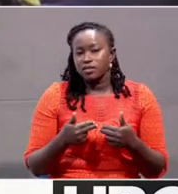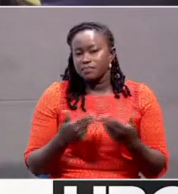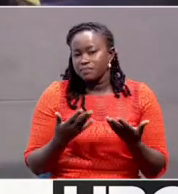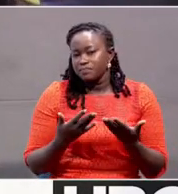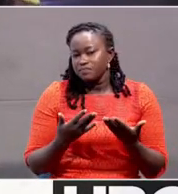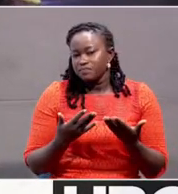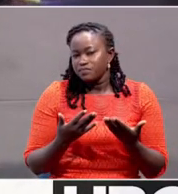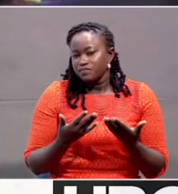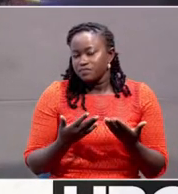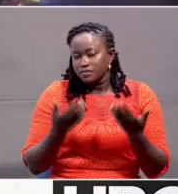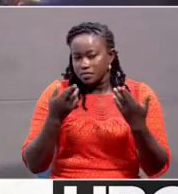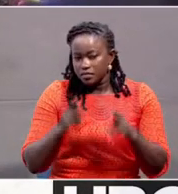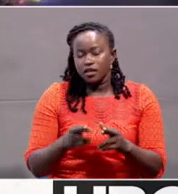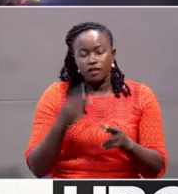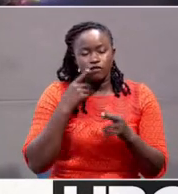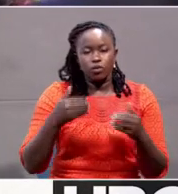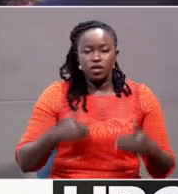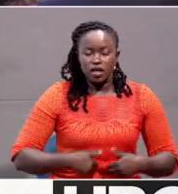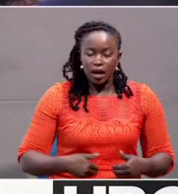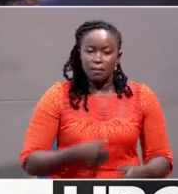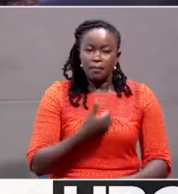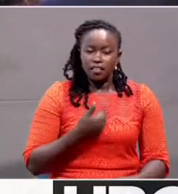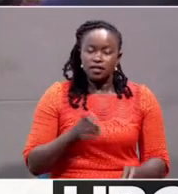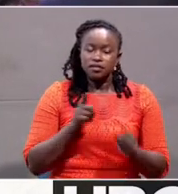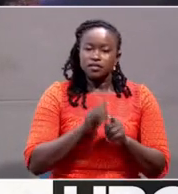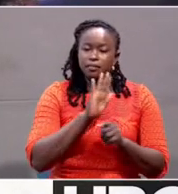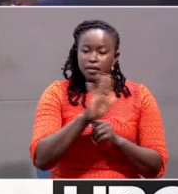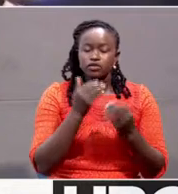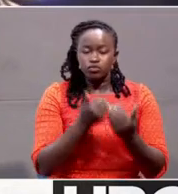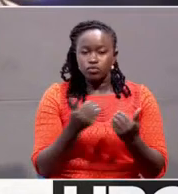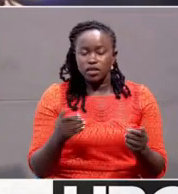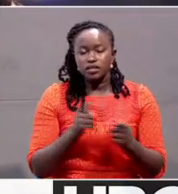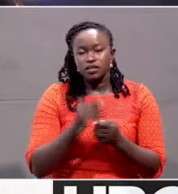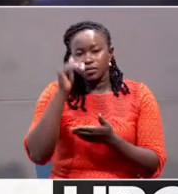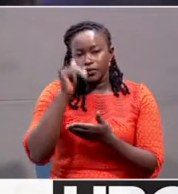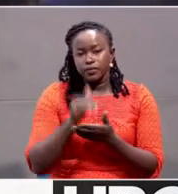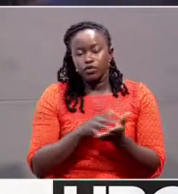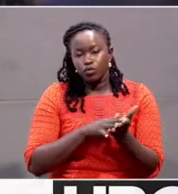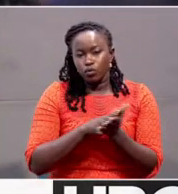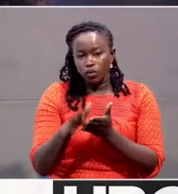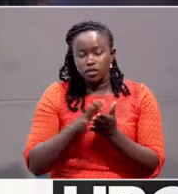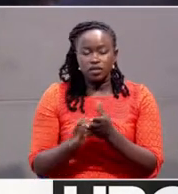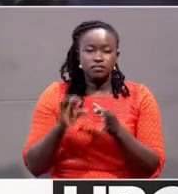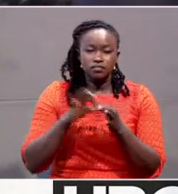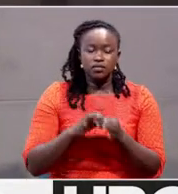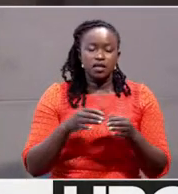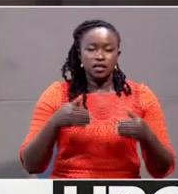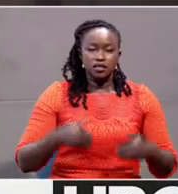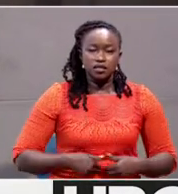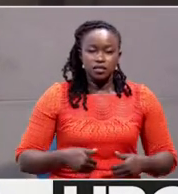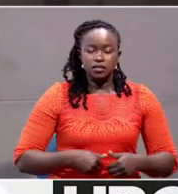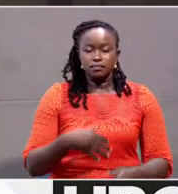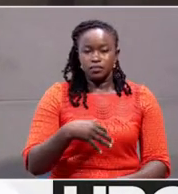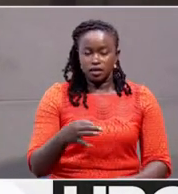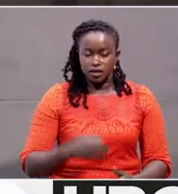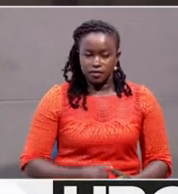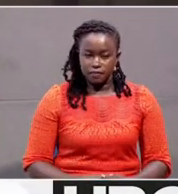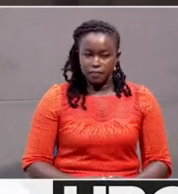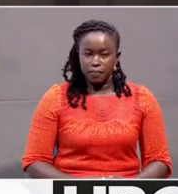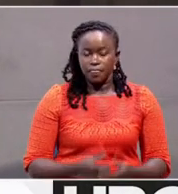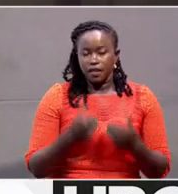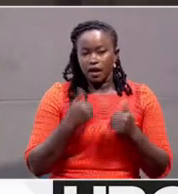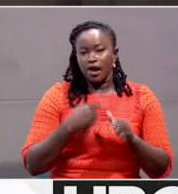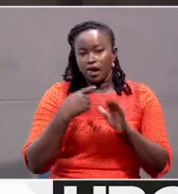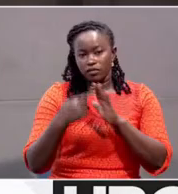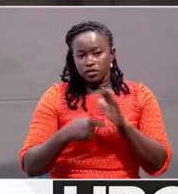young mothers and their children, and reduces the cost associated to teen pregnancy. The current state of the